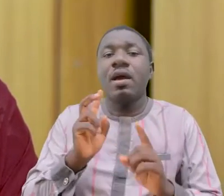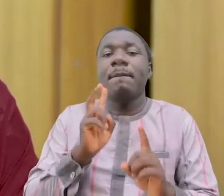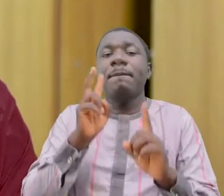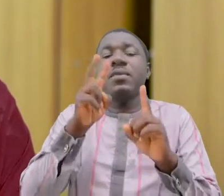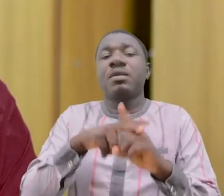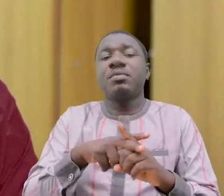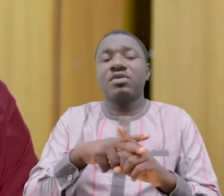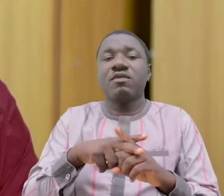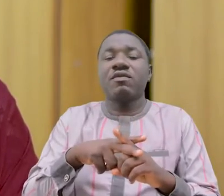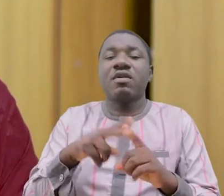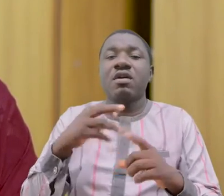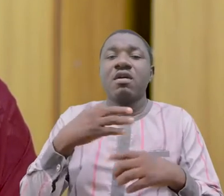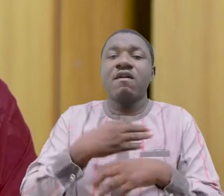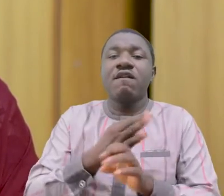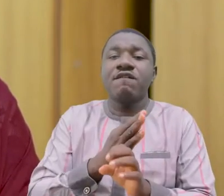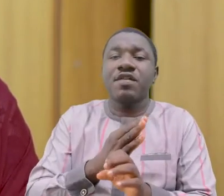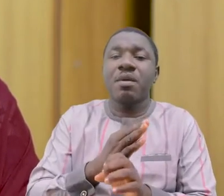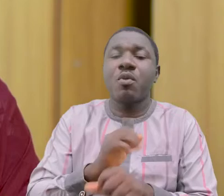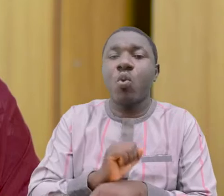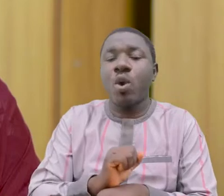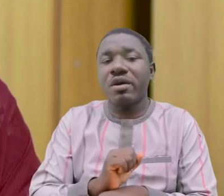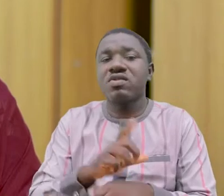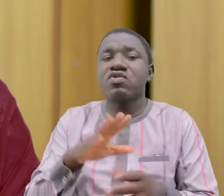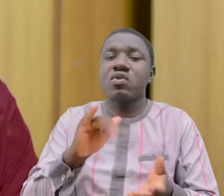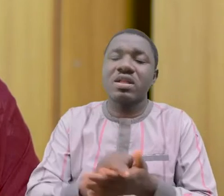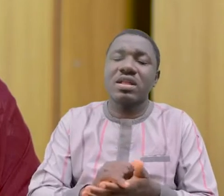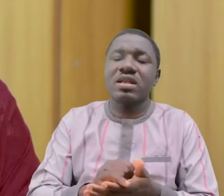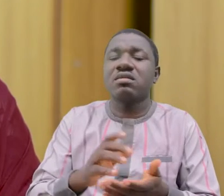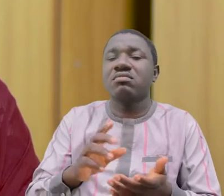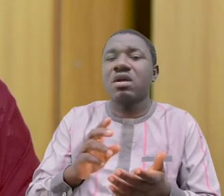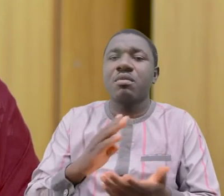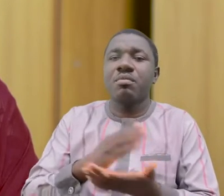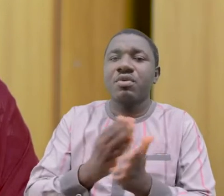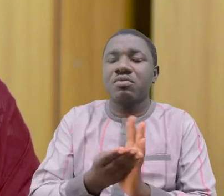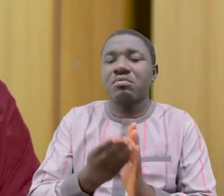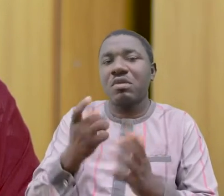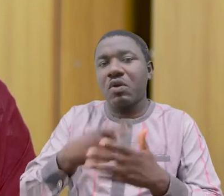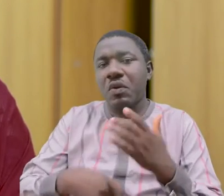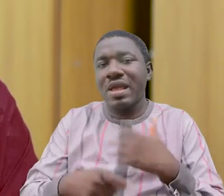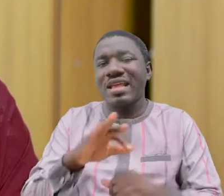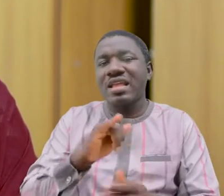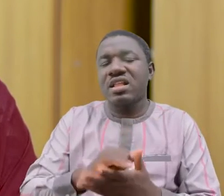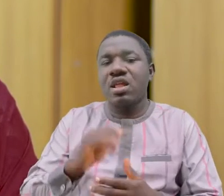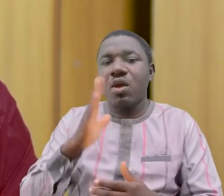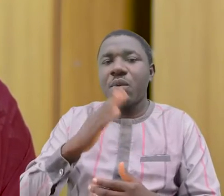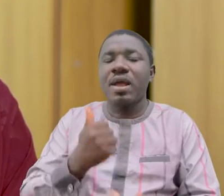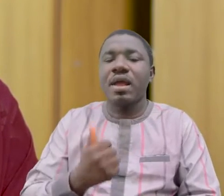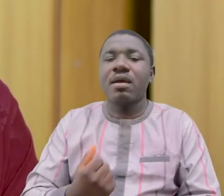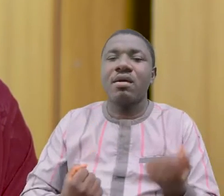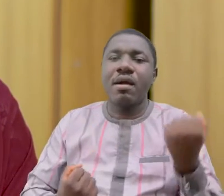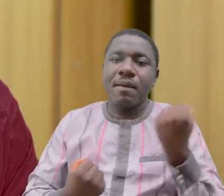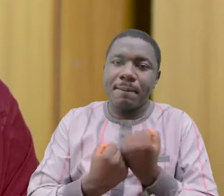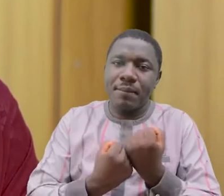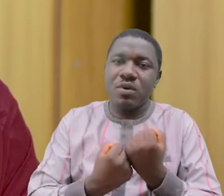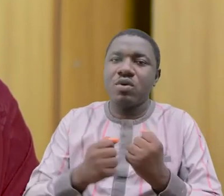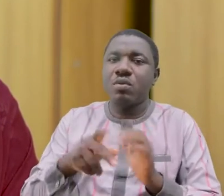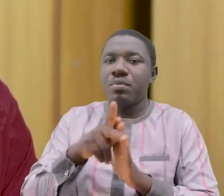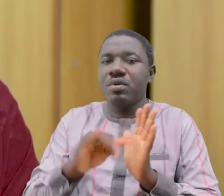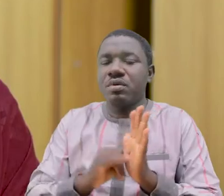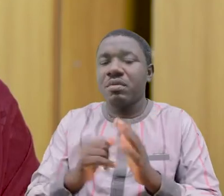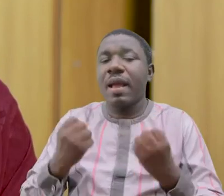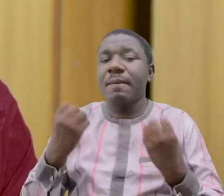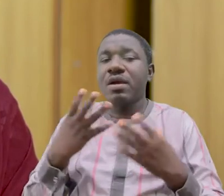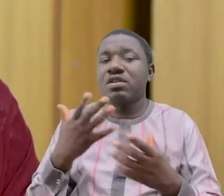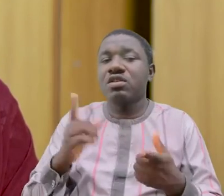We also have an implementation framework, a kind of a budgeted, costed framework that will